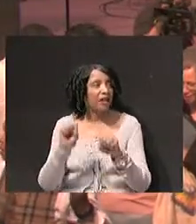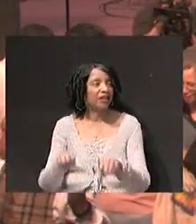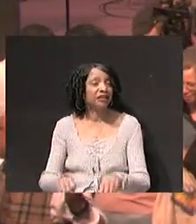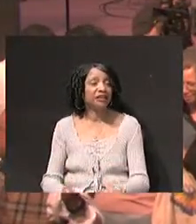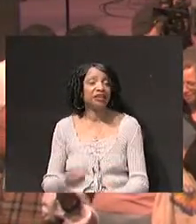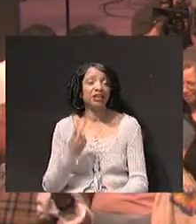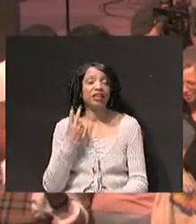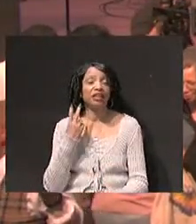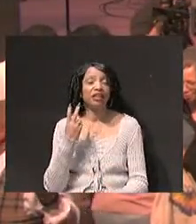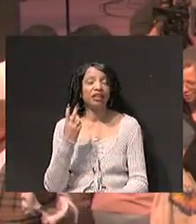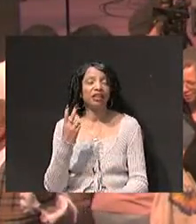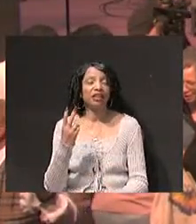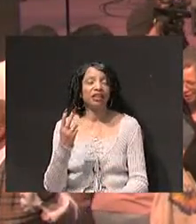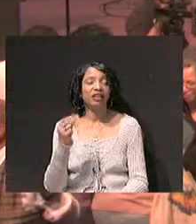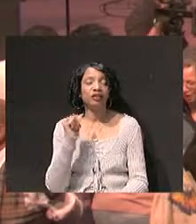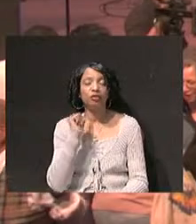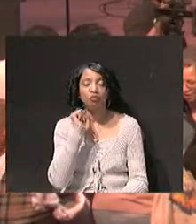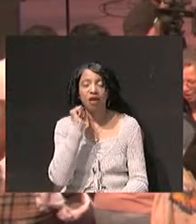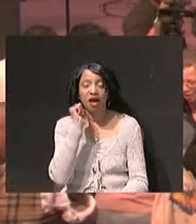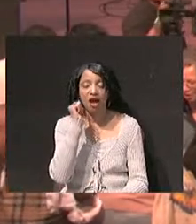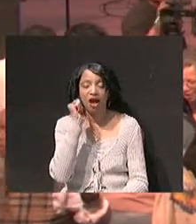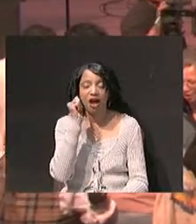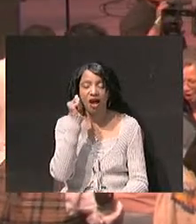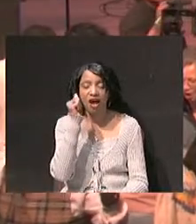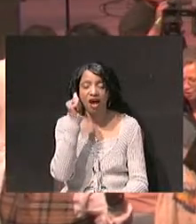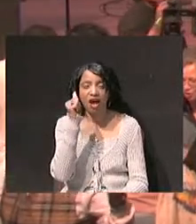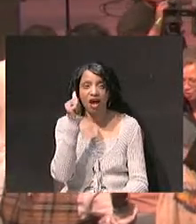lives, I can face